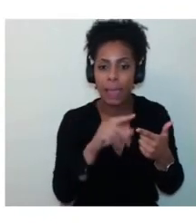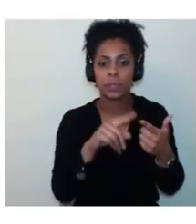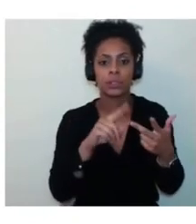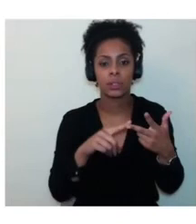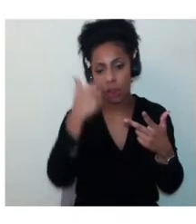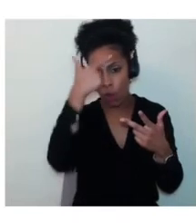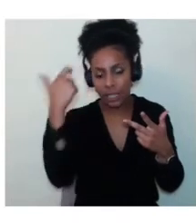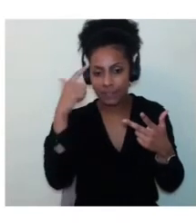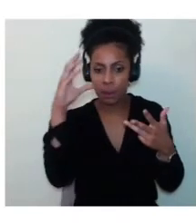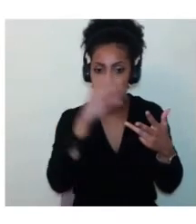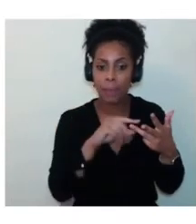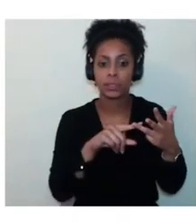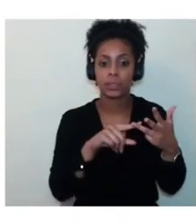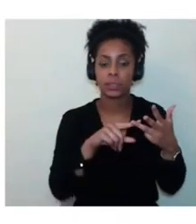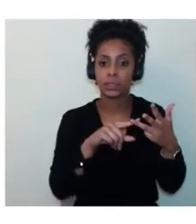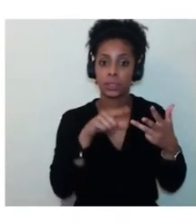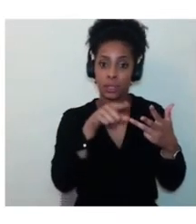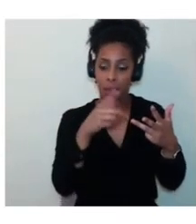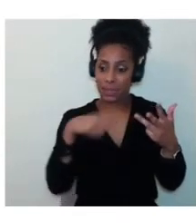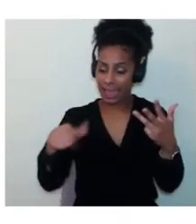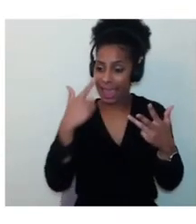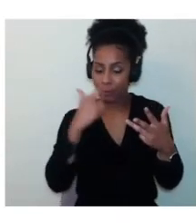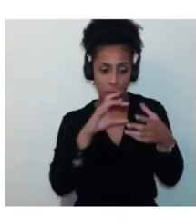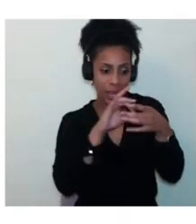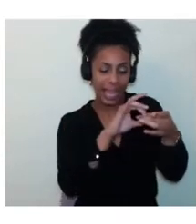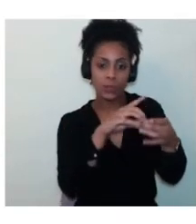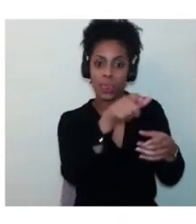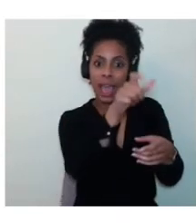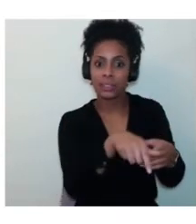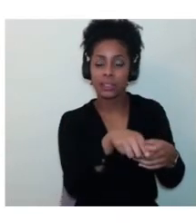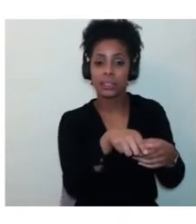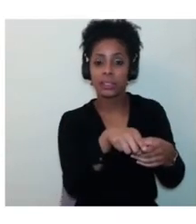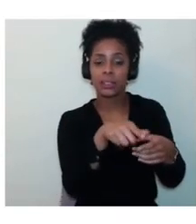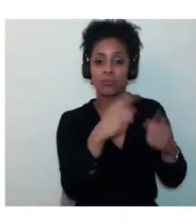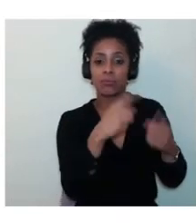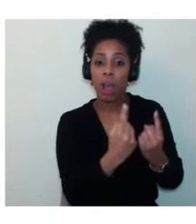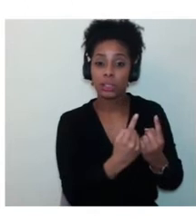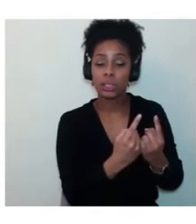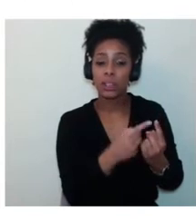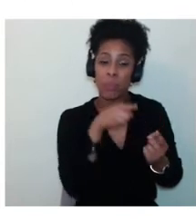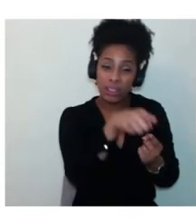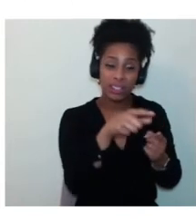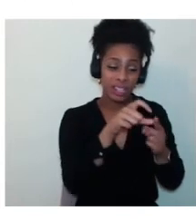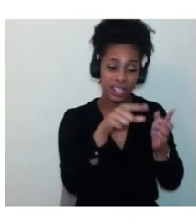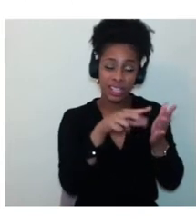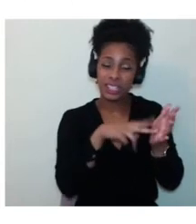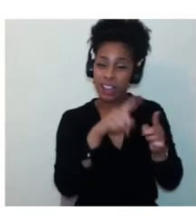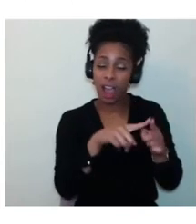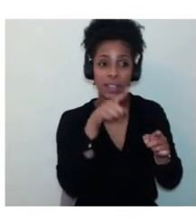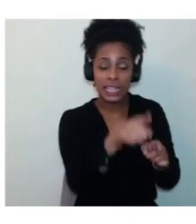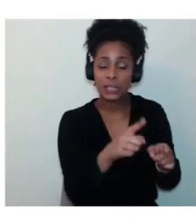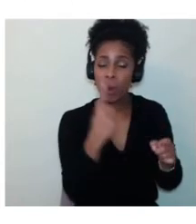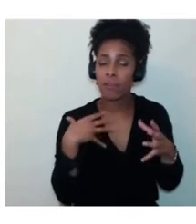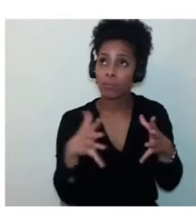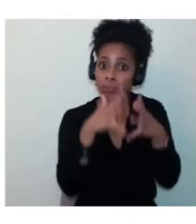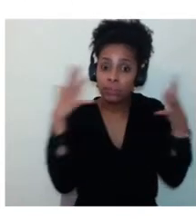to. And Dove is one of our most successful brands. It grows every year. It appeals to more and more consumers every year. So